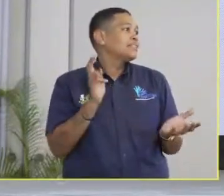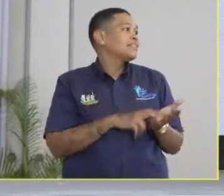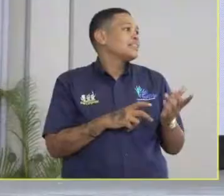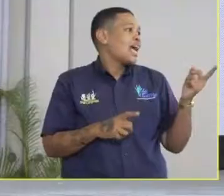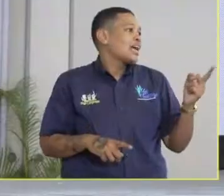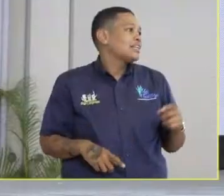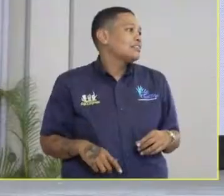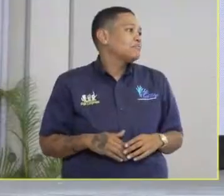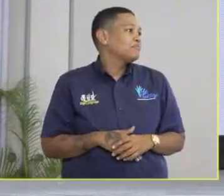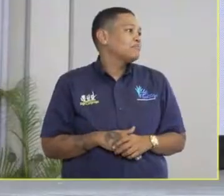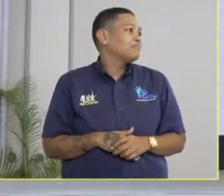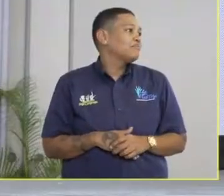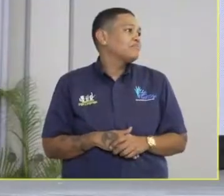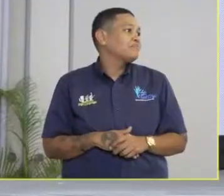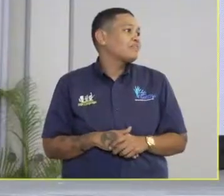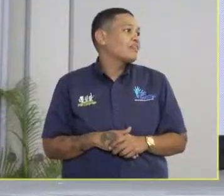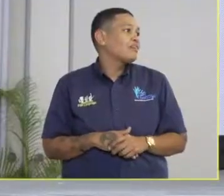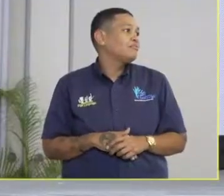Legal Reform Department.